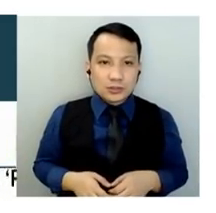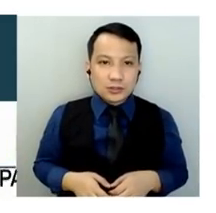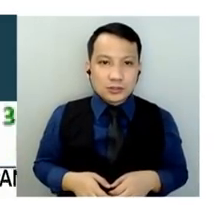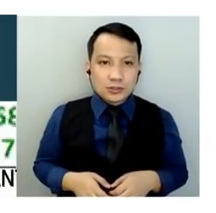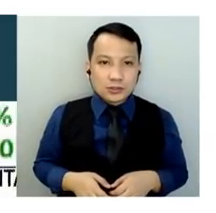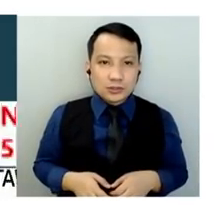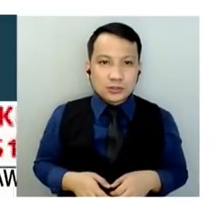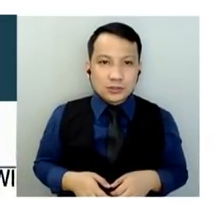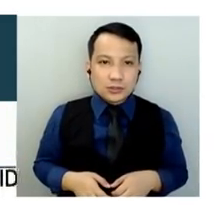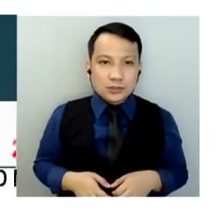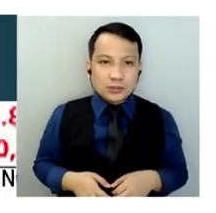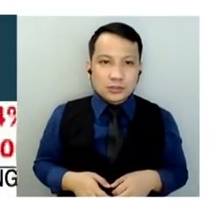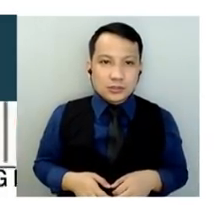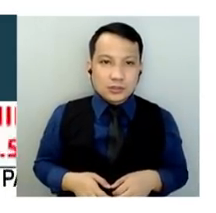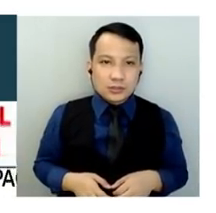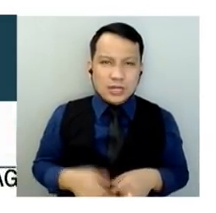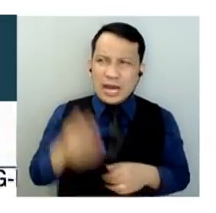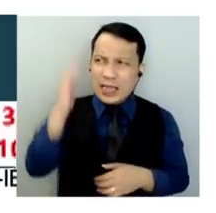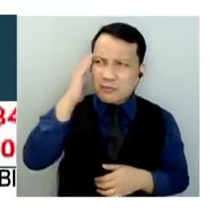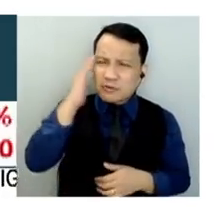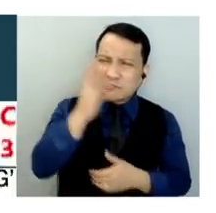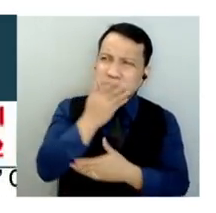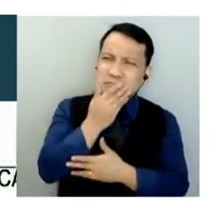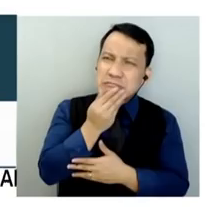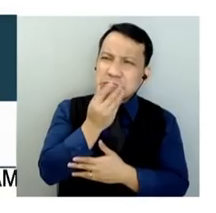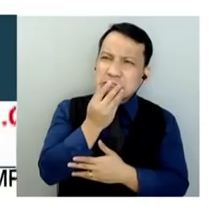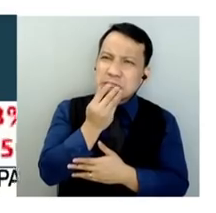it's somewhere in the